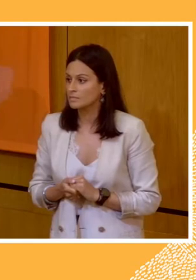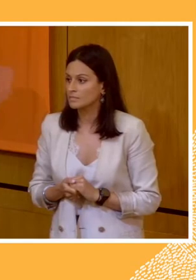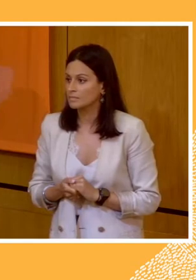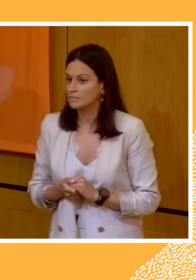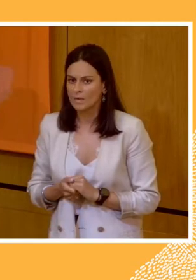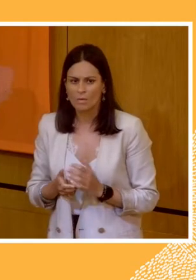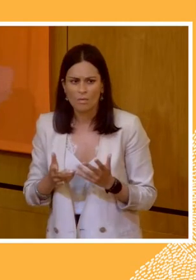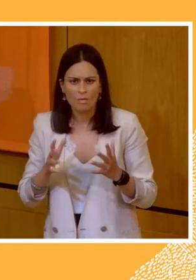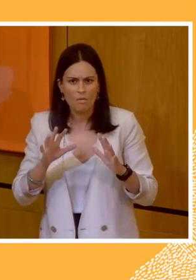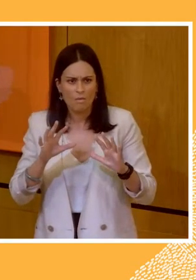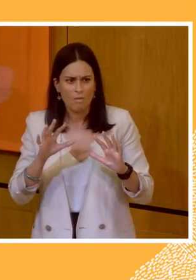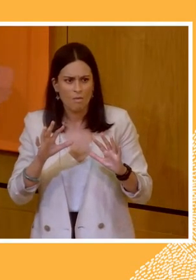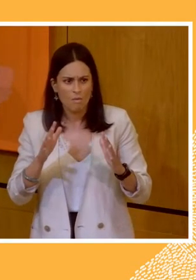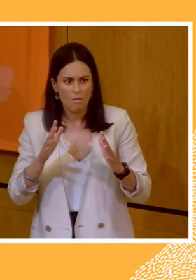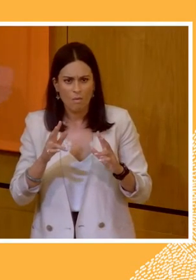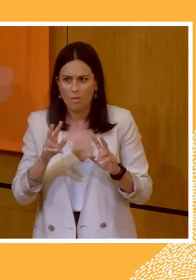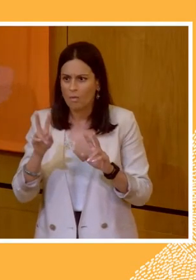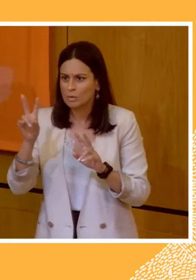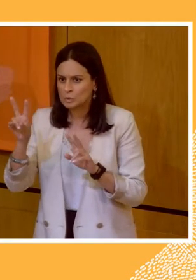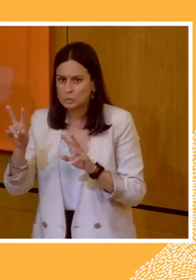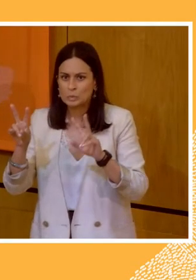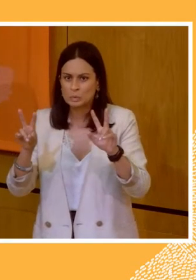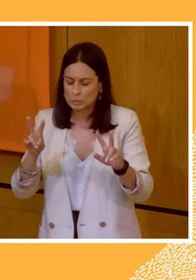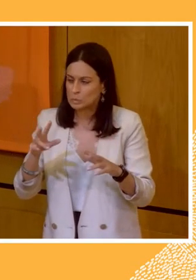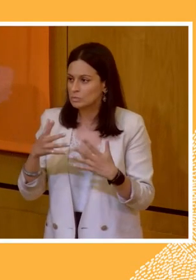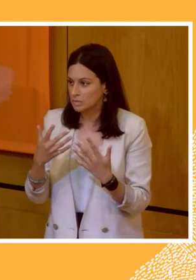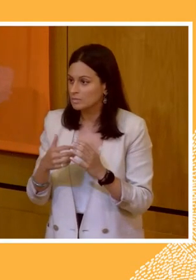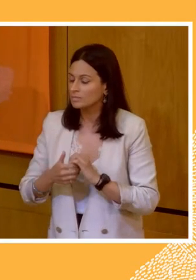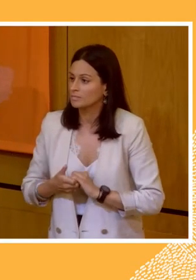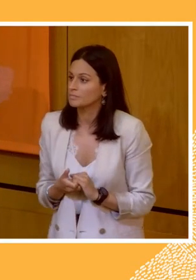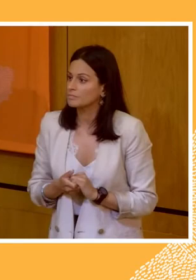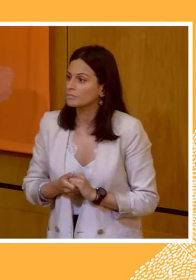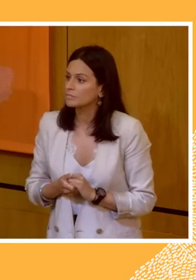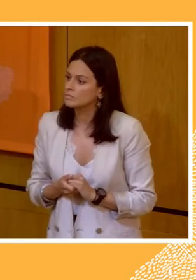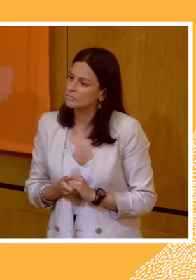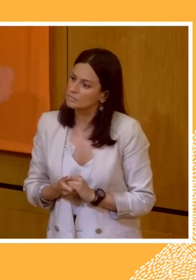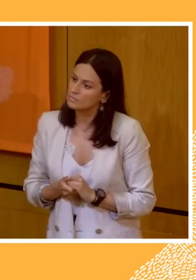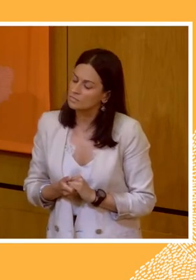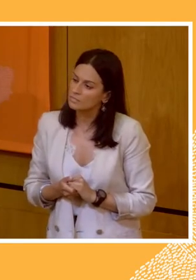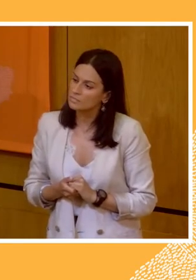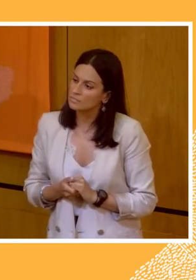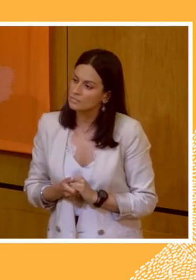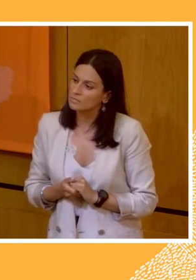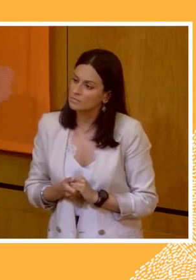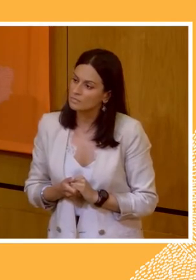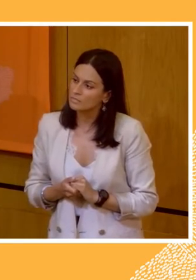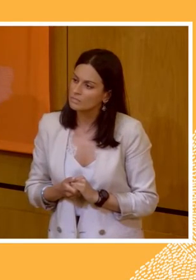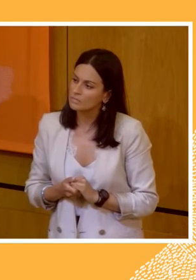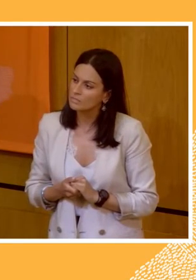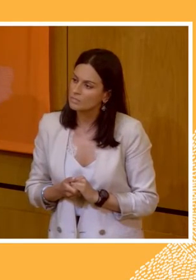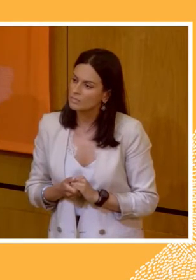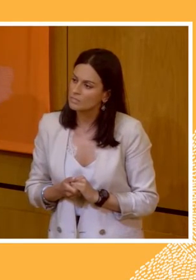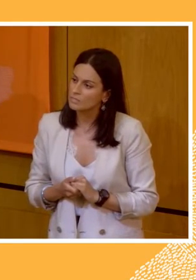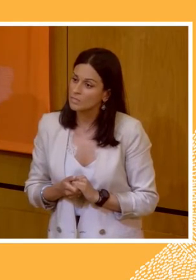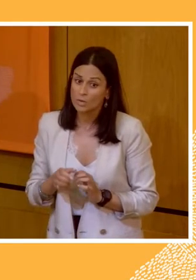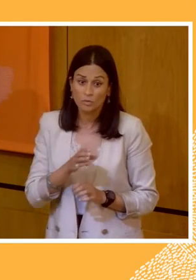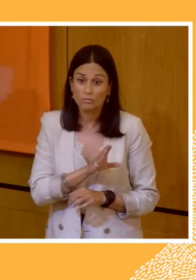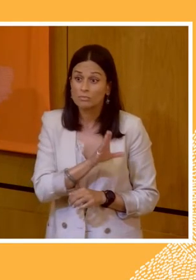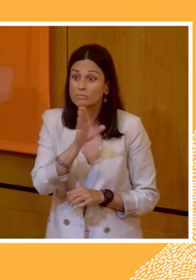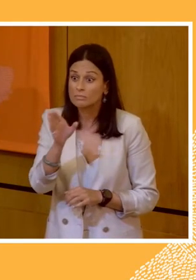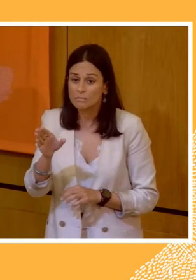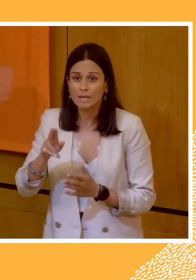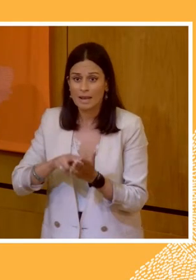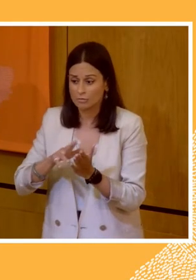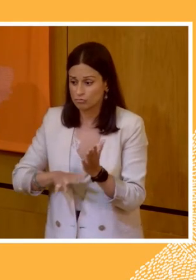We'll maybe ask two at a time, if that's okay. Go ahead. Okay. So when you go to record the